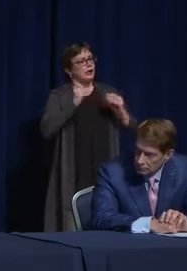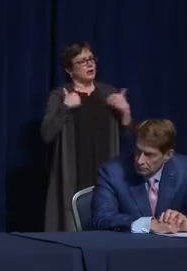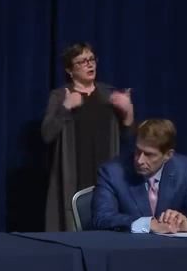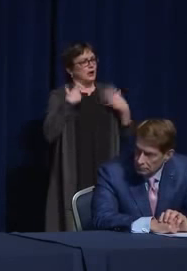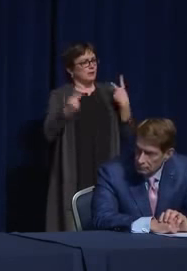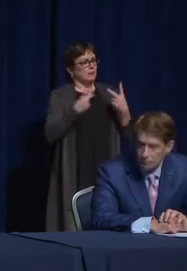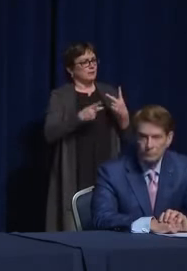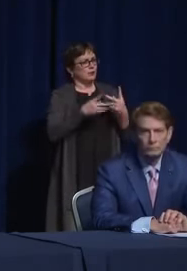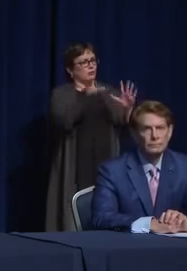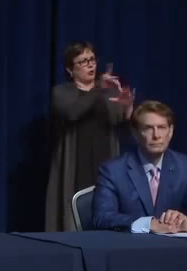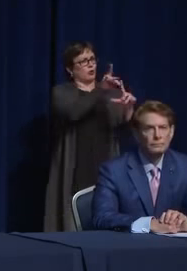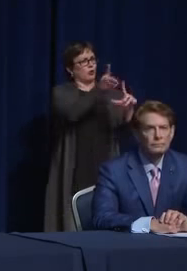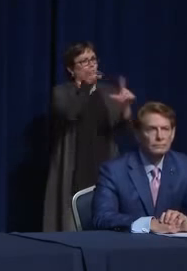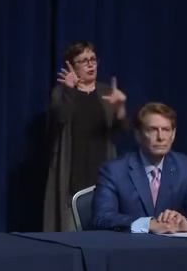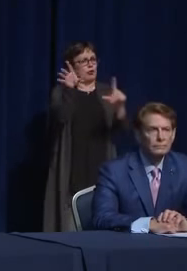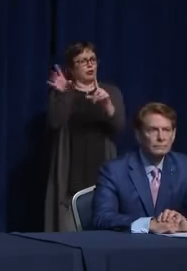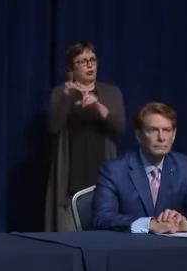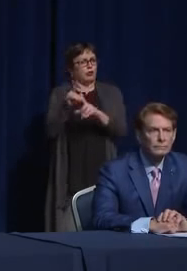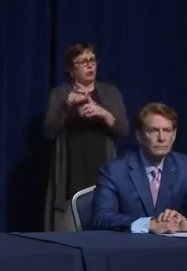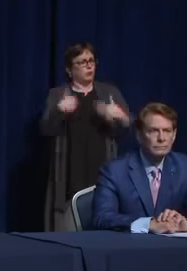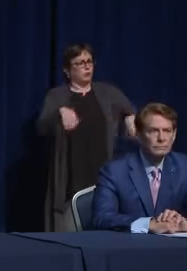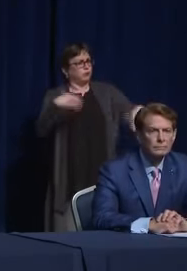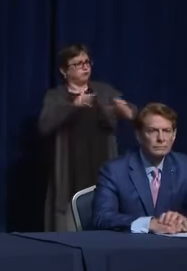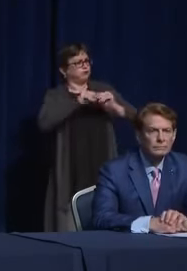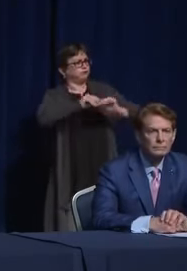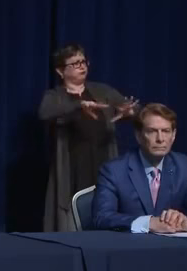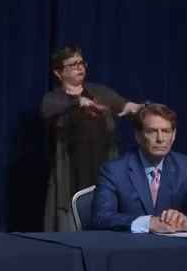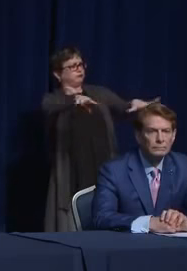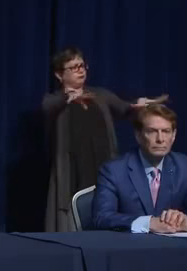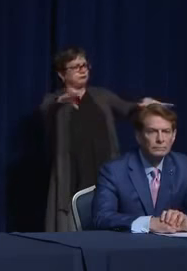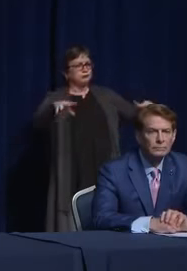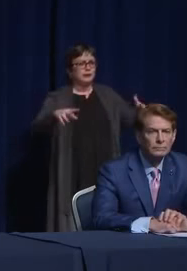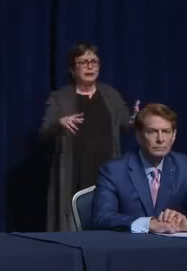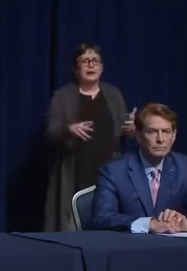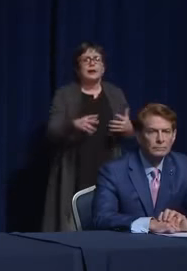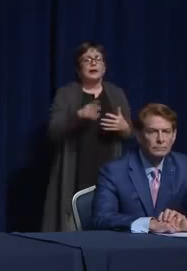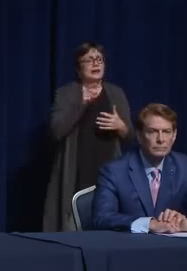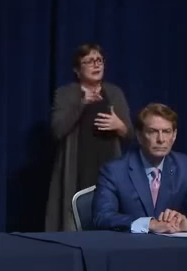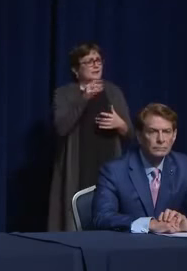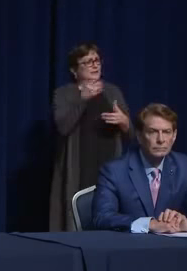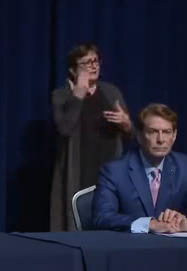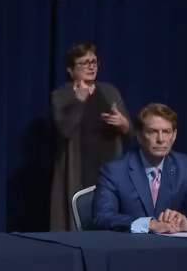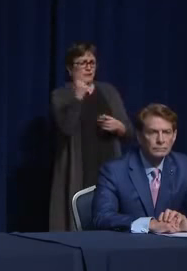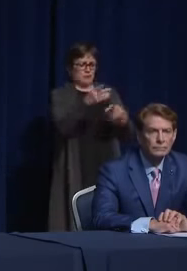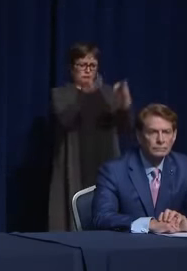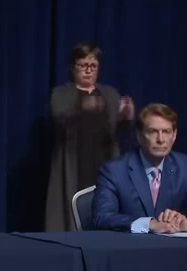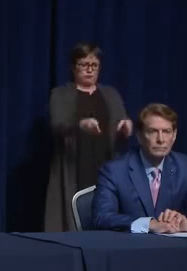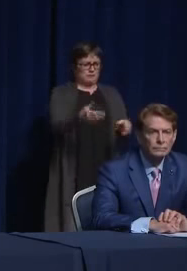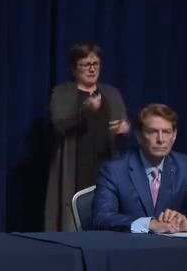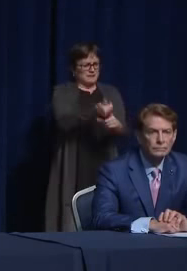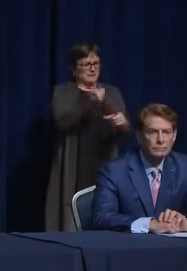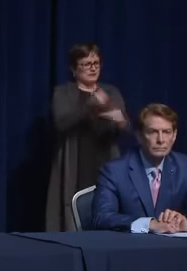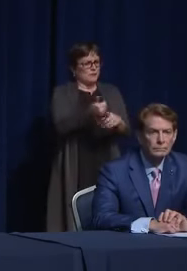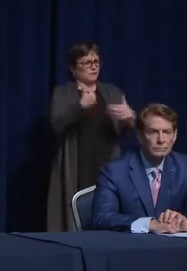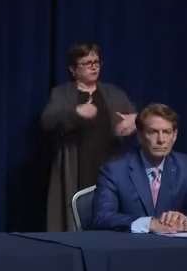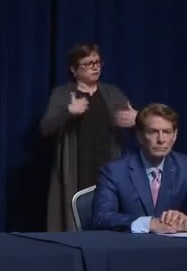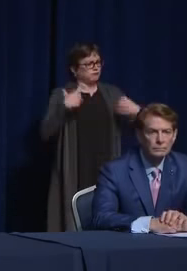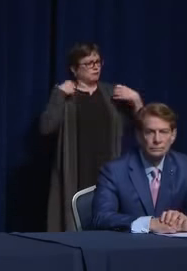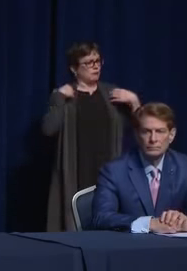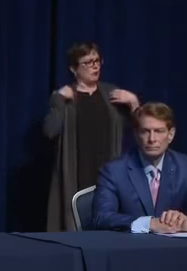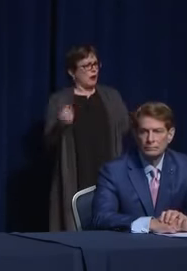case a week or two ago. But even more importantly, even if you're a picture of health, you could unwittingly pass